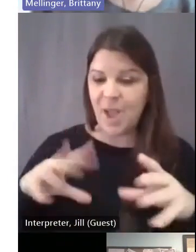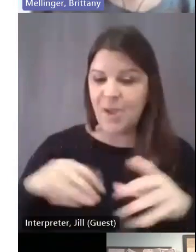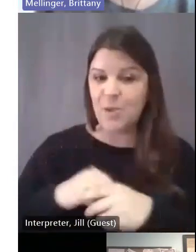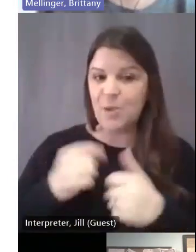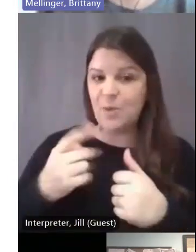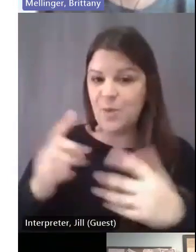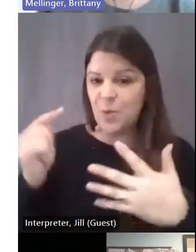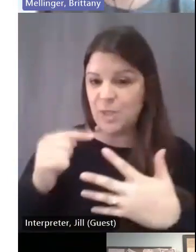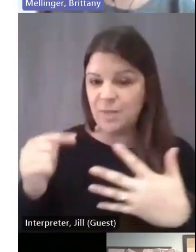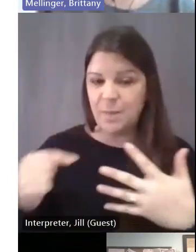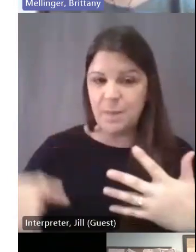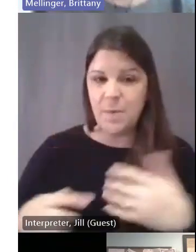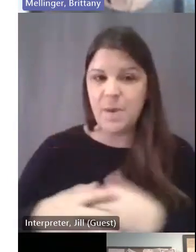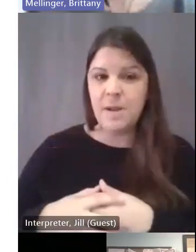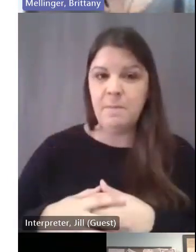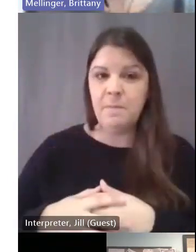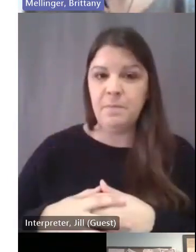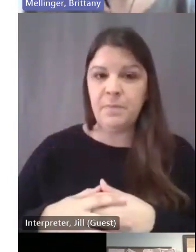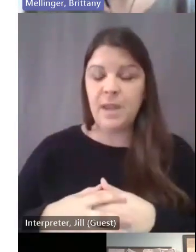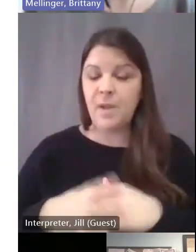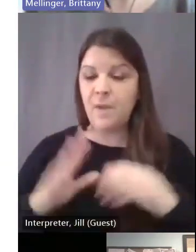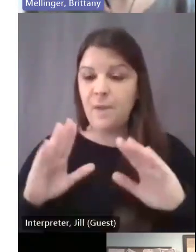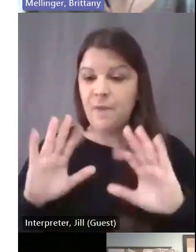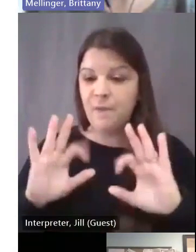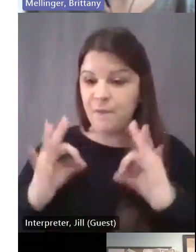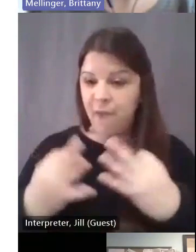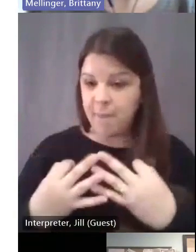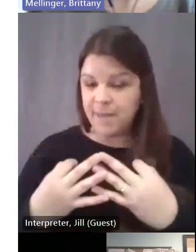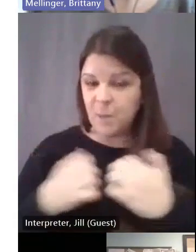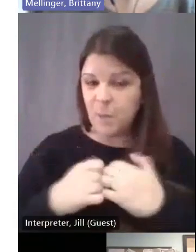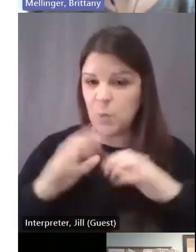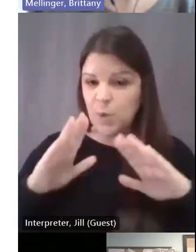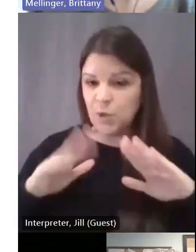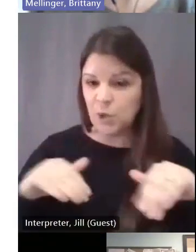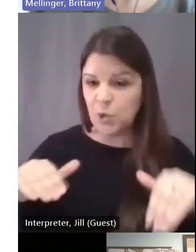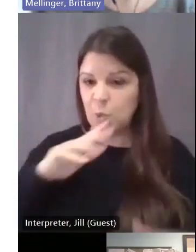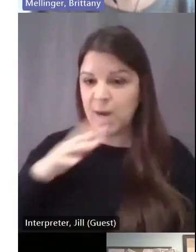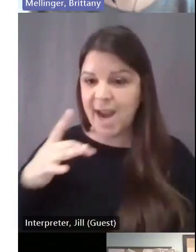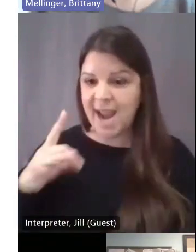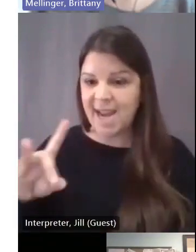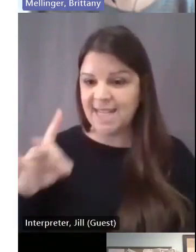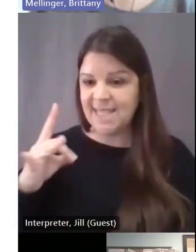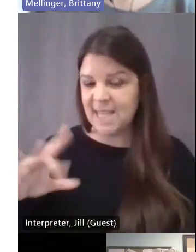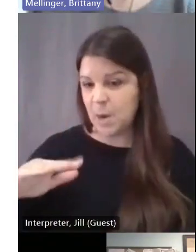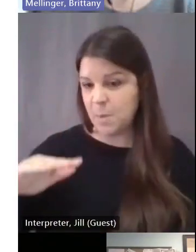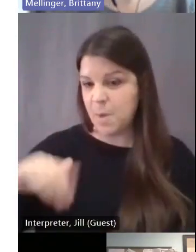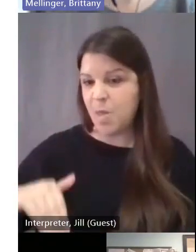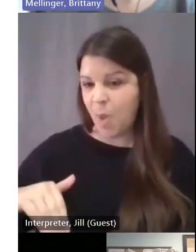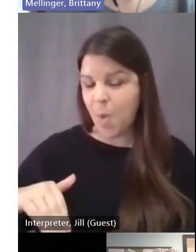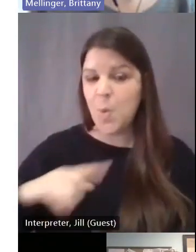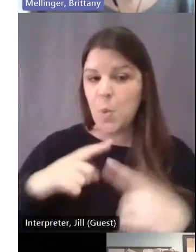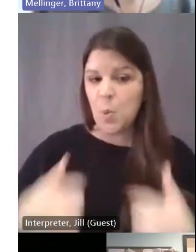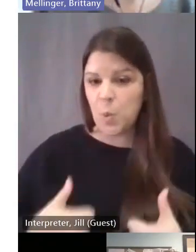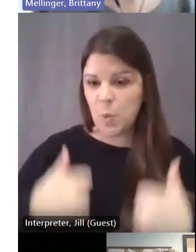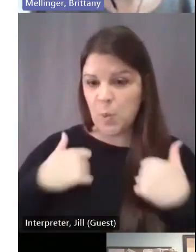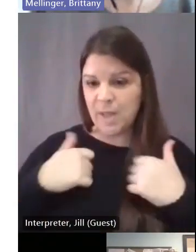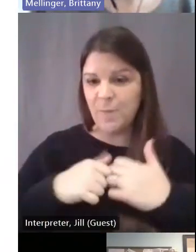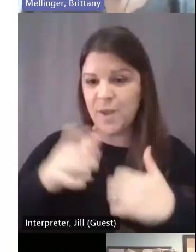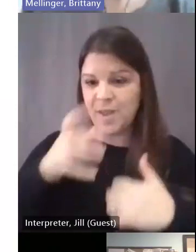different groups of people. It includes families with children under the age of 18 who are living with parents or